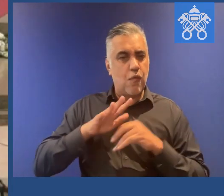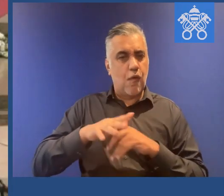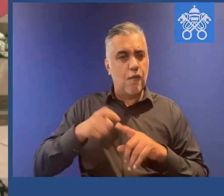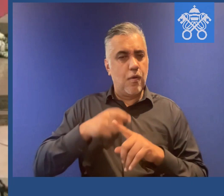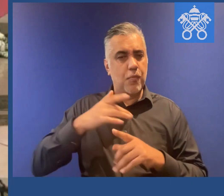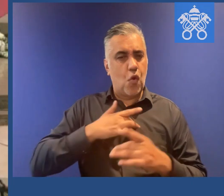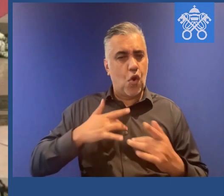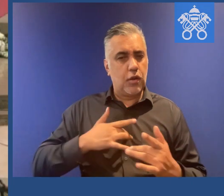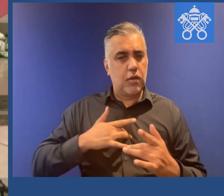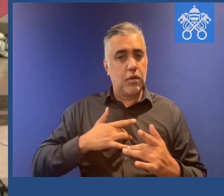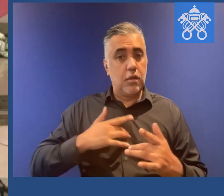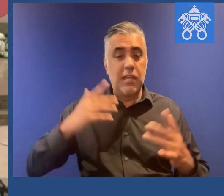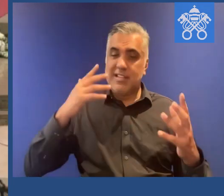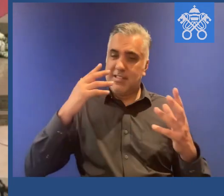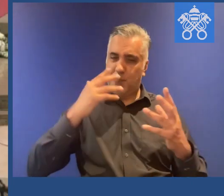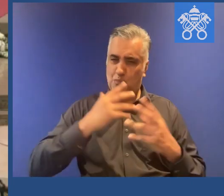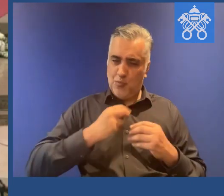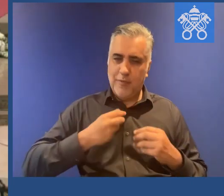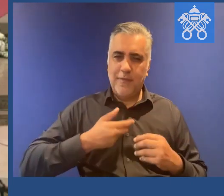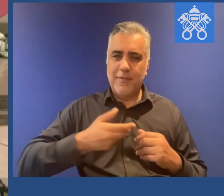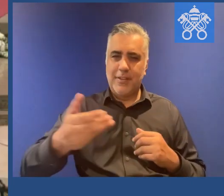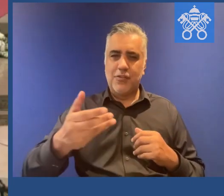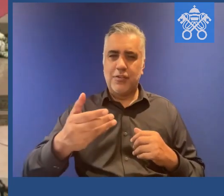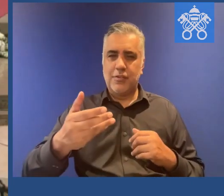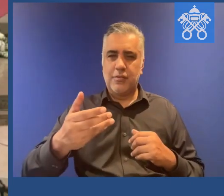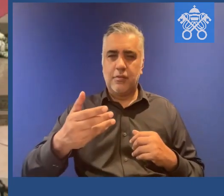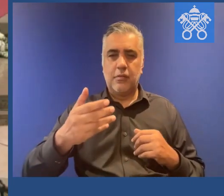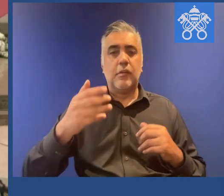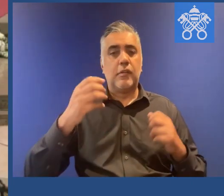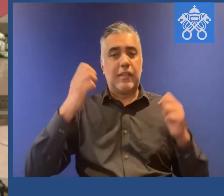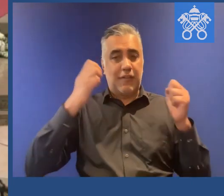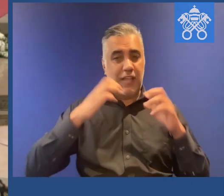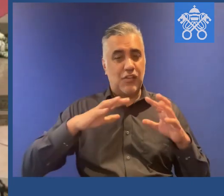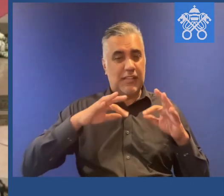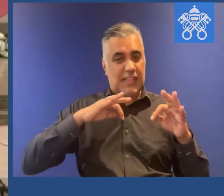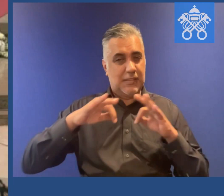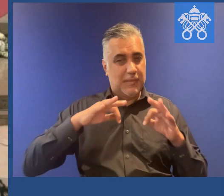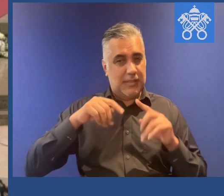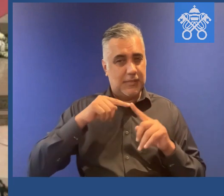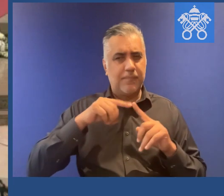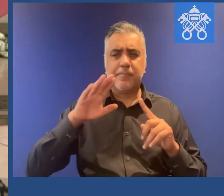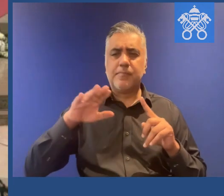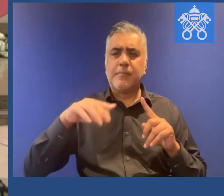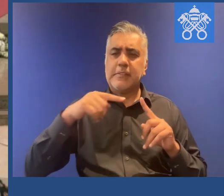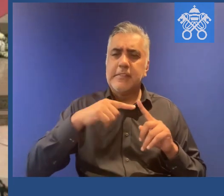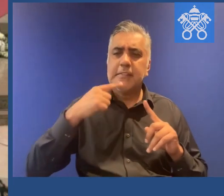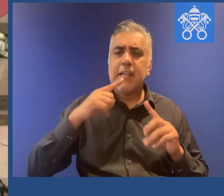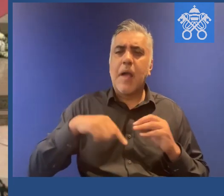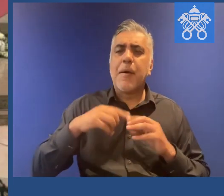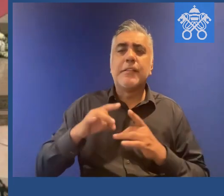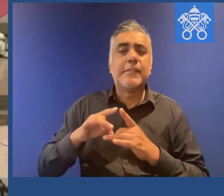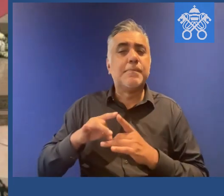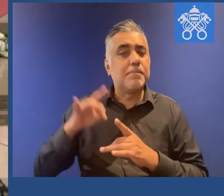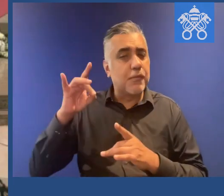from his heart." It is a beautiful invitation. The evangelist explains, "Now this he said about the